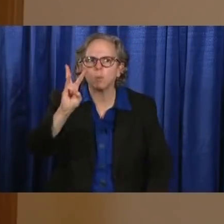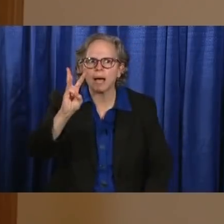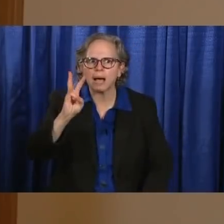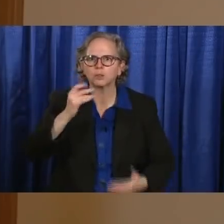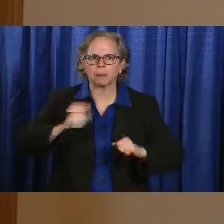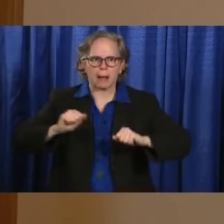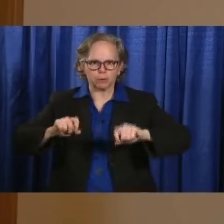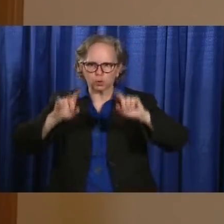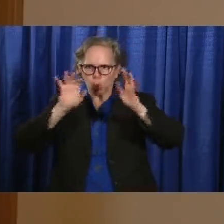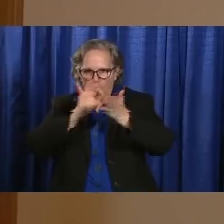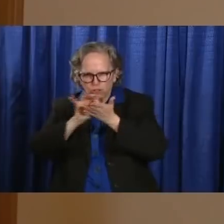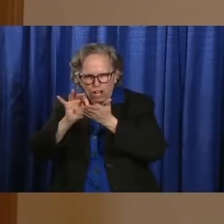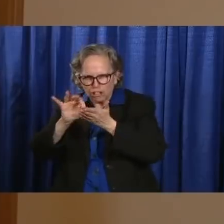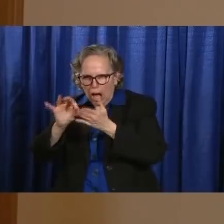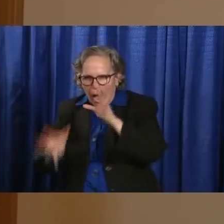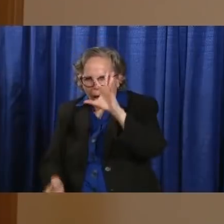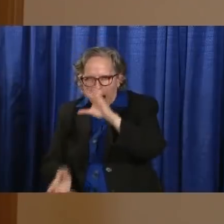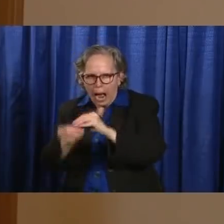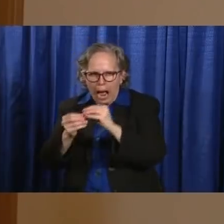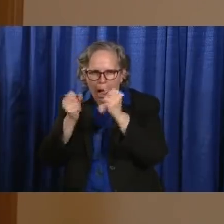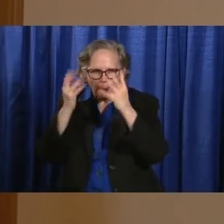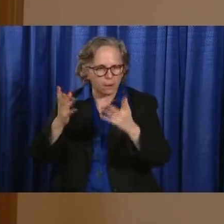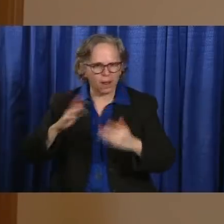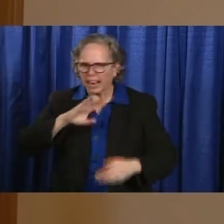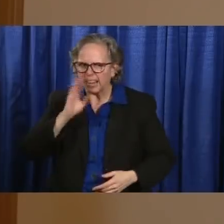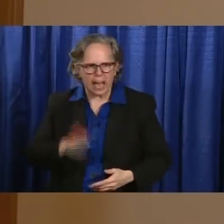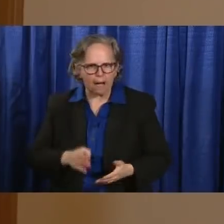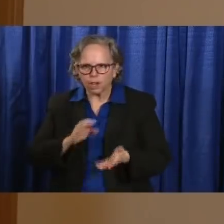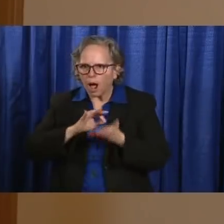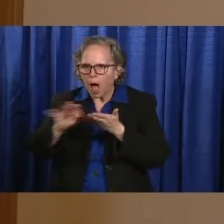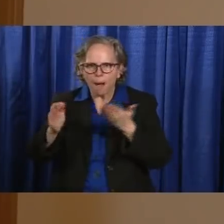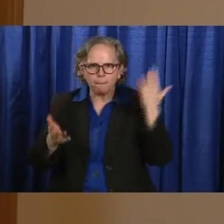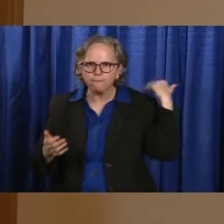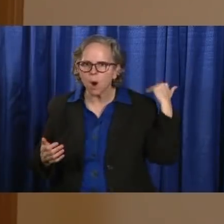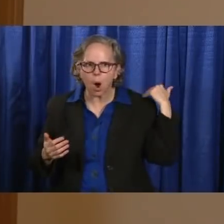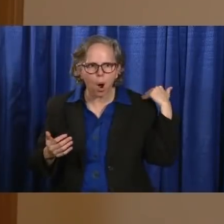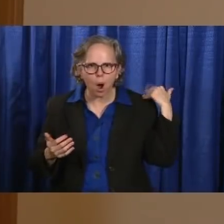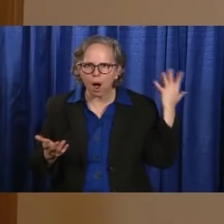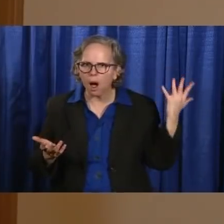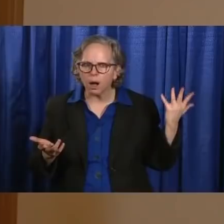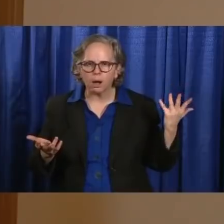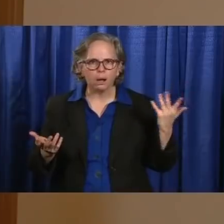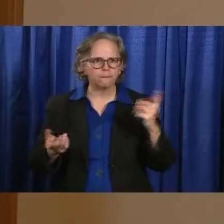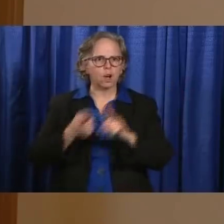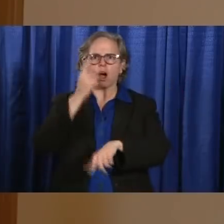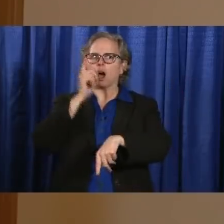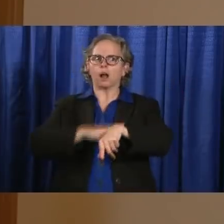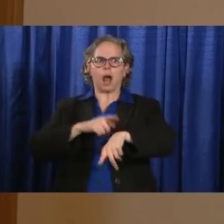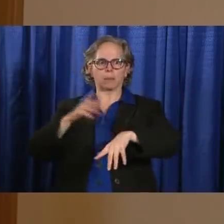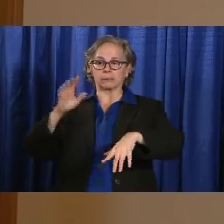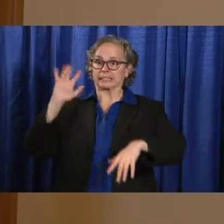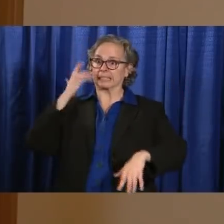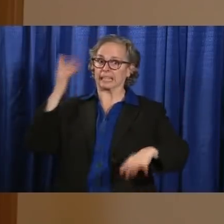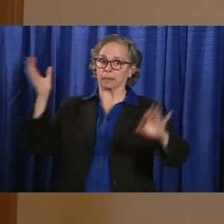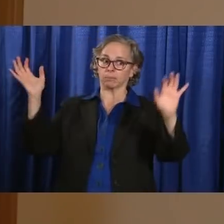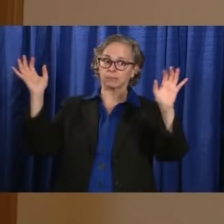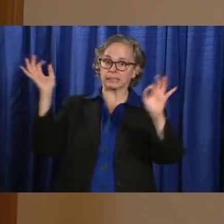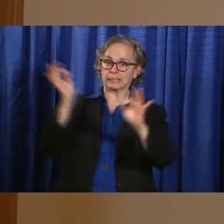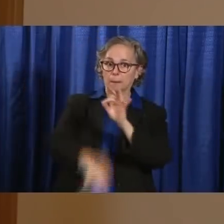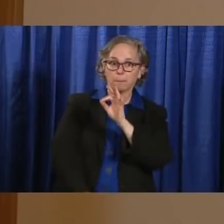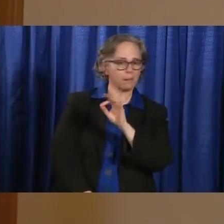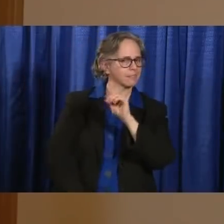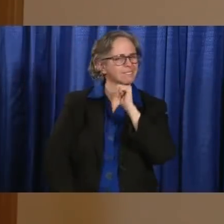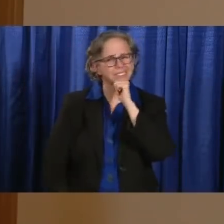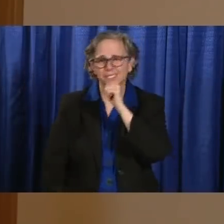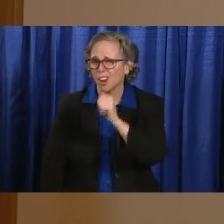We're tracking things that have never been tracked before, and it's much more complicated than it sounds, and we want to use the best data. But we have things